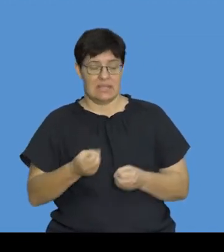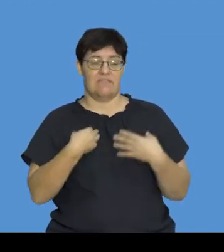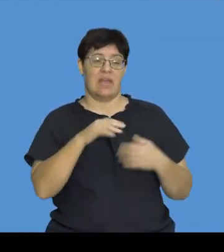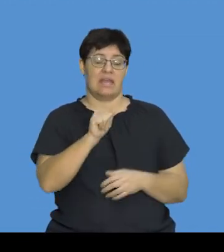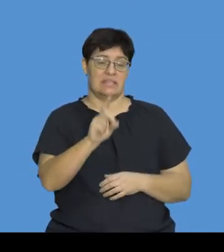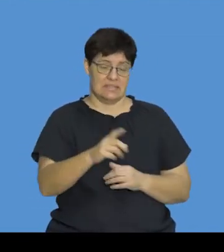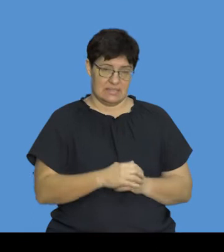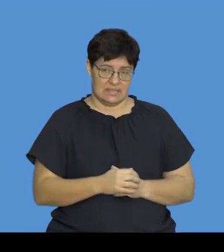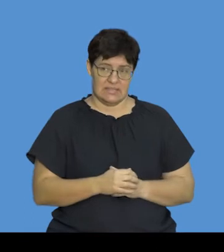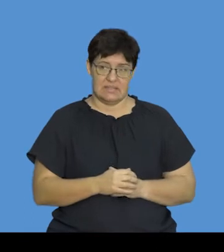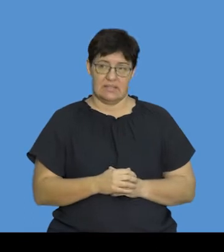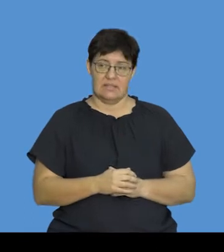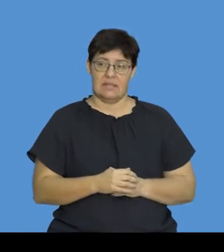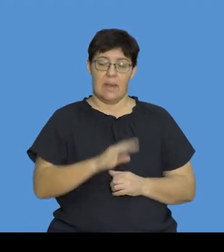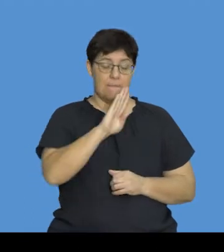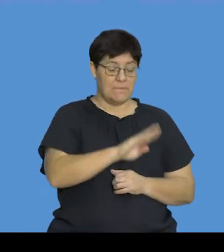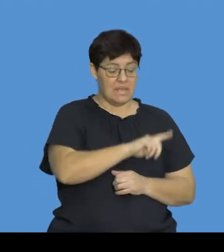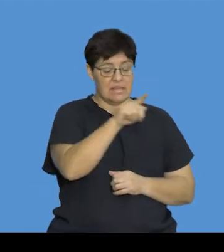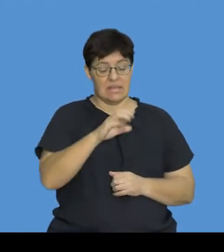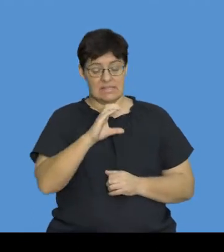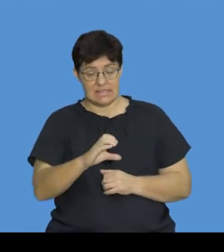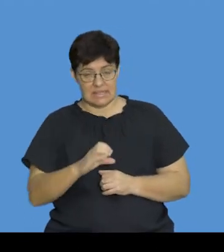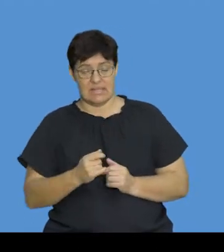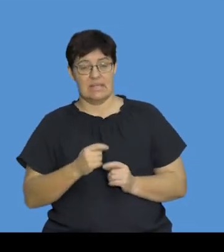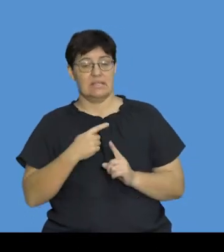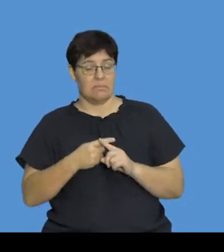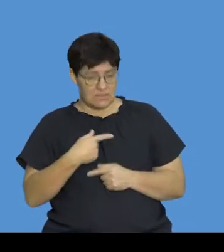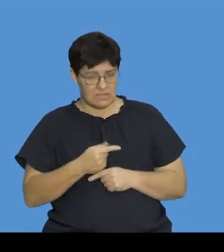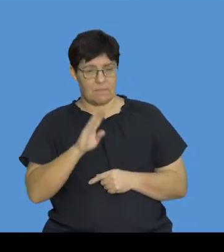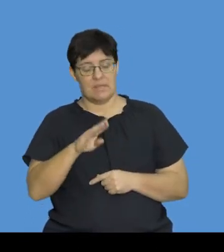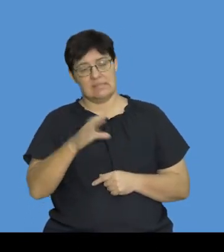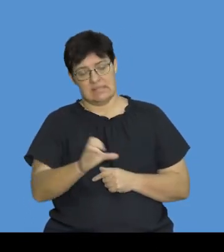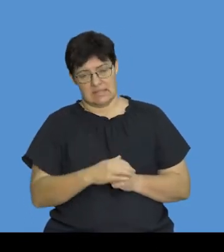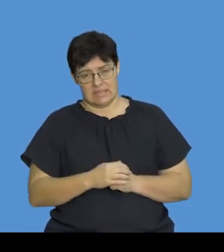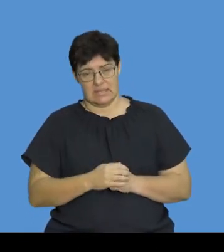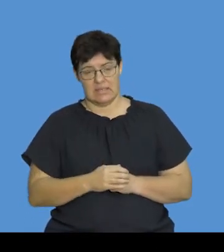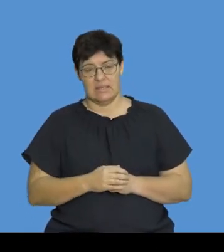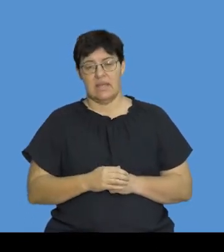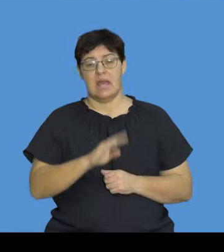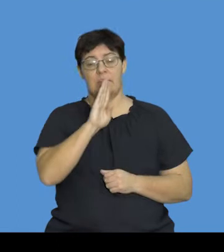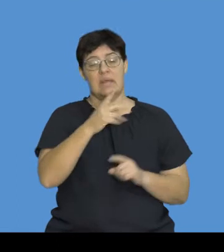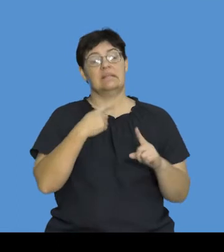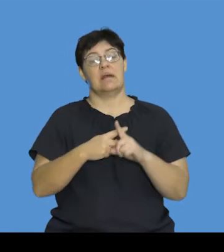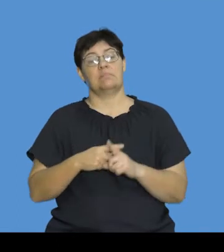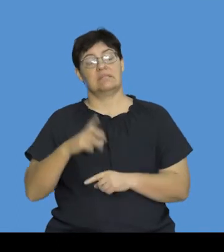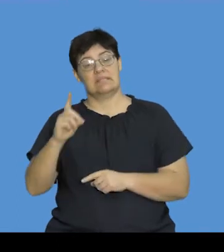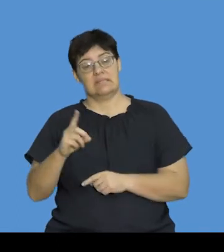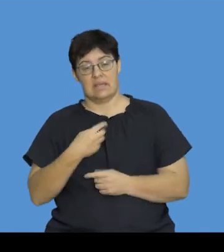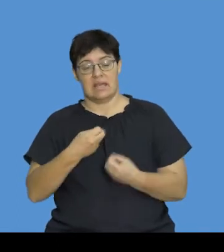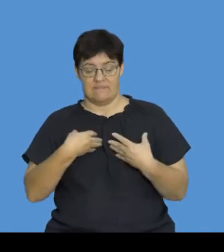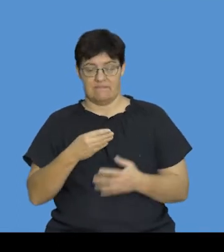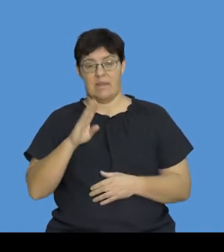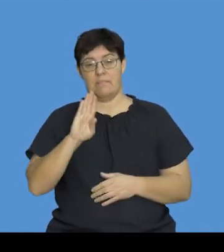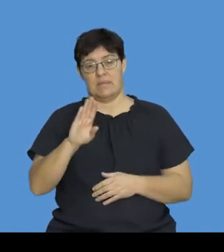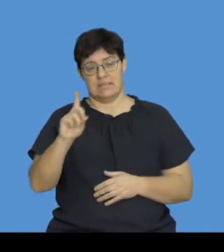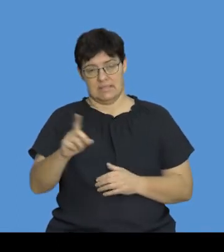me AD. The B multiplied by C will be BC. And the B multiplied by D will then